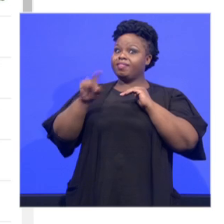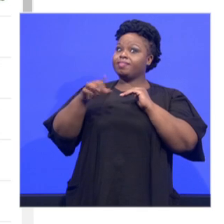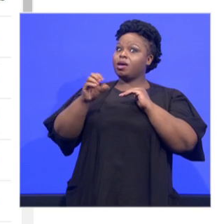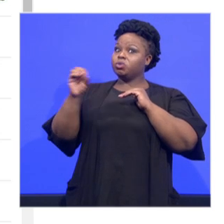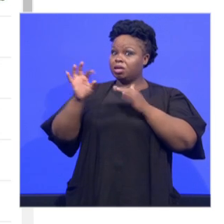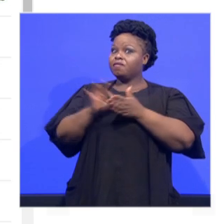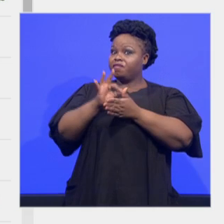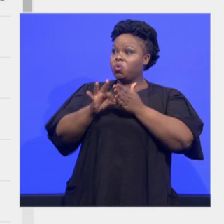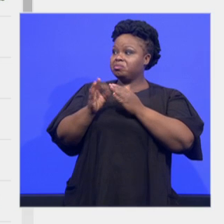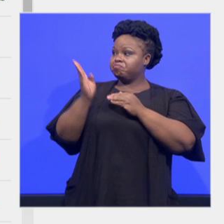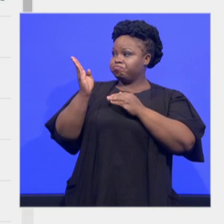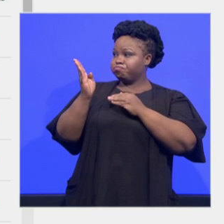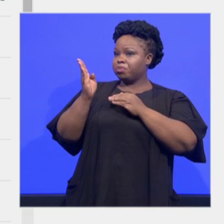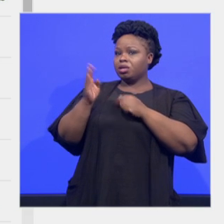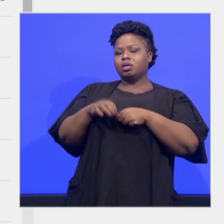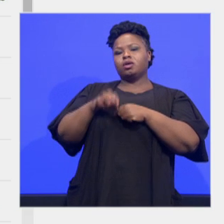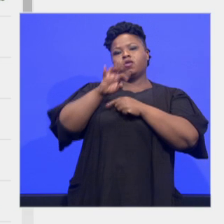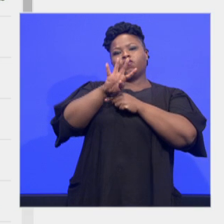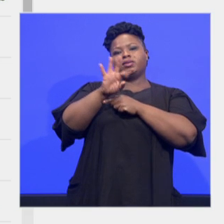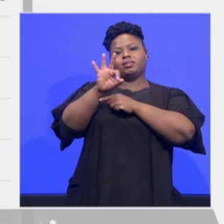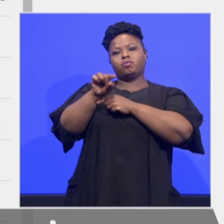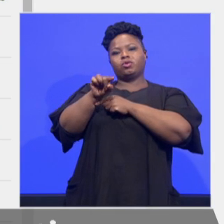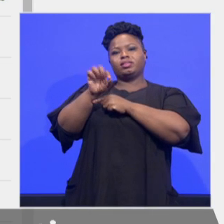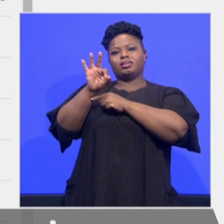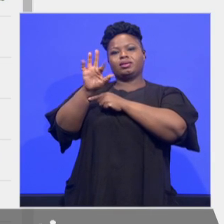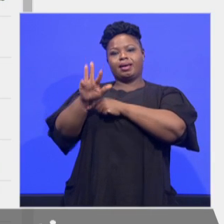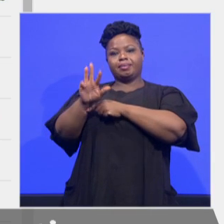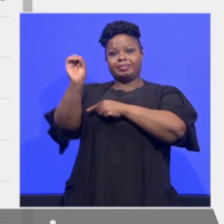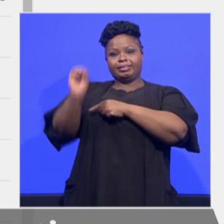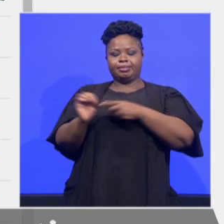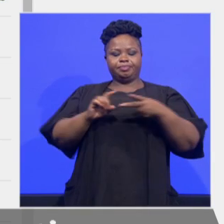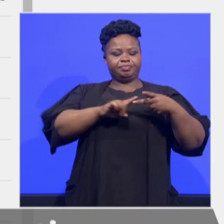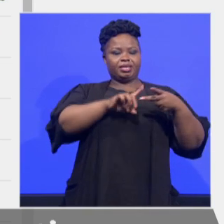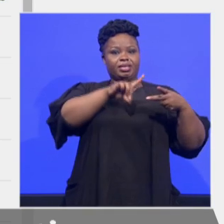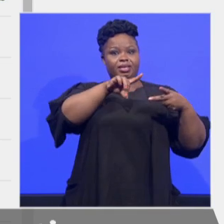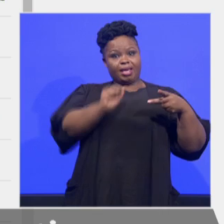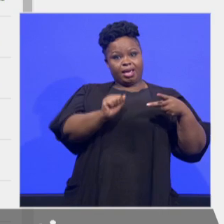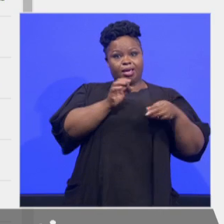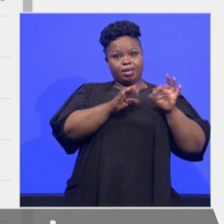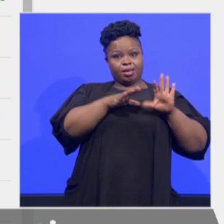950,000 votes at 43.39%. The Democratic Alliance sitting at